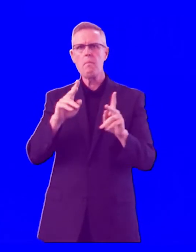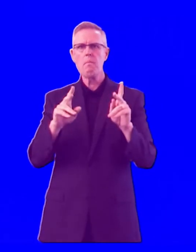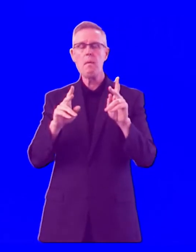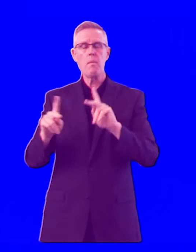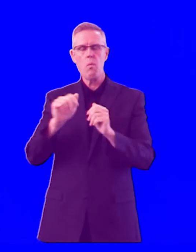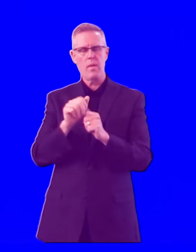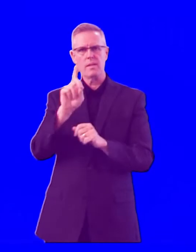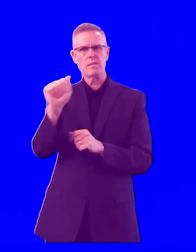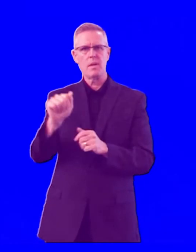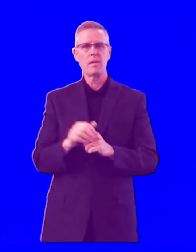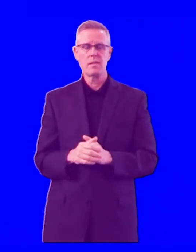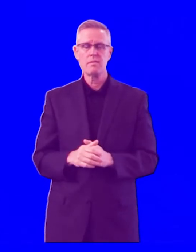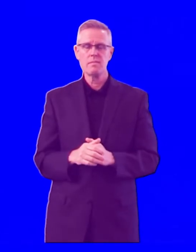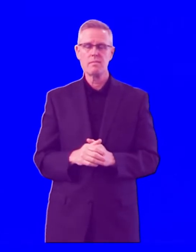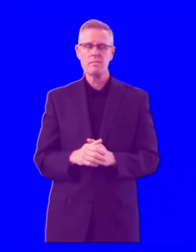with disabilities.